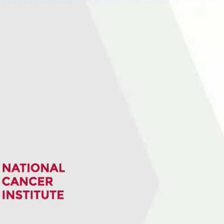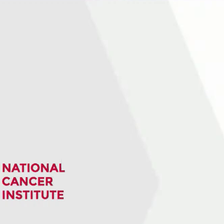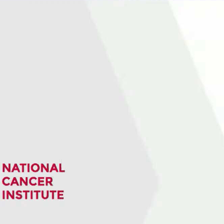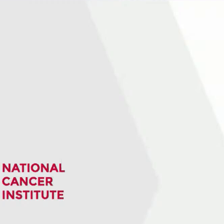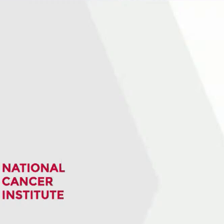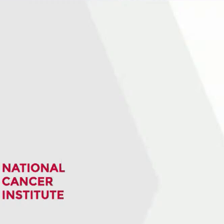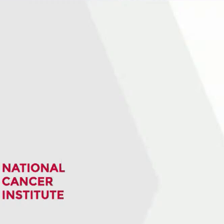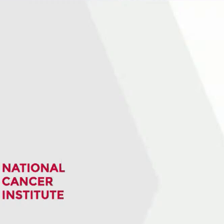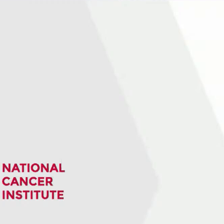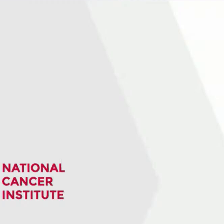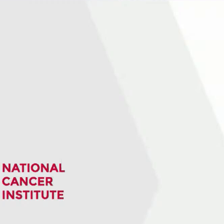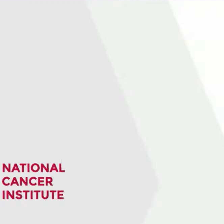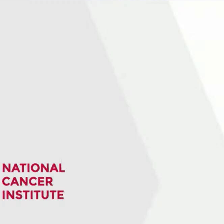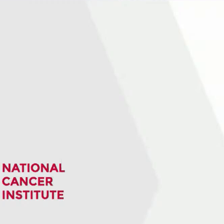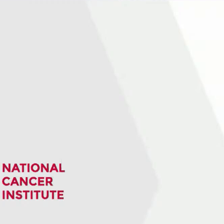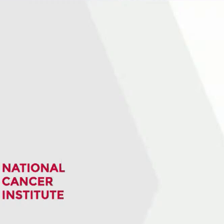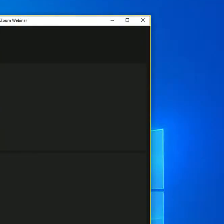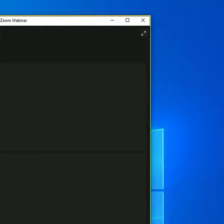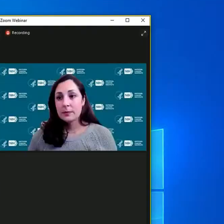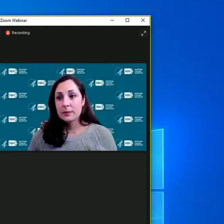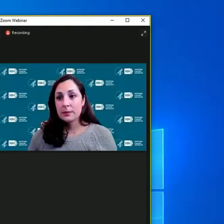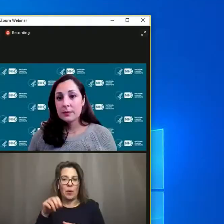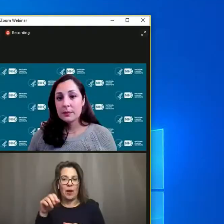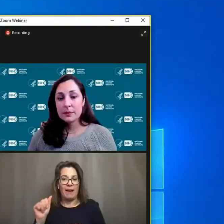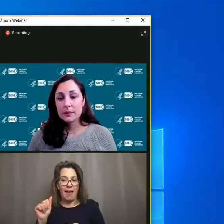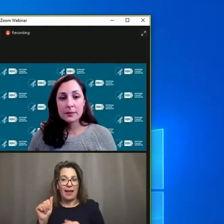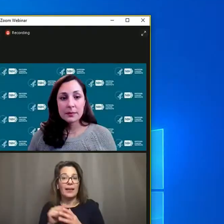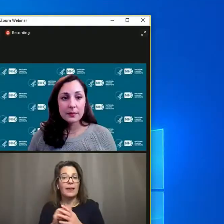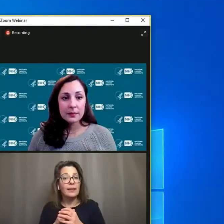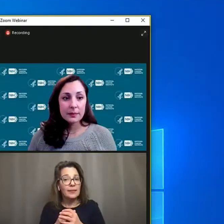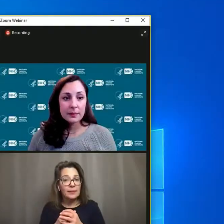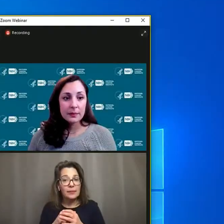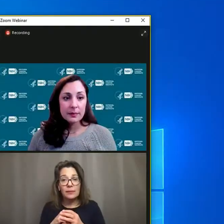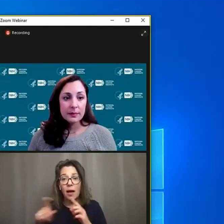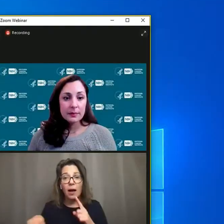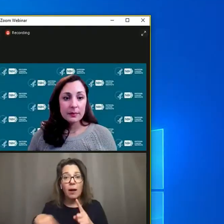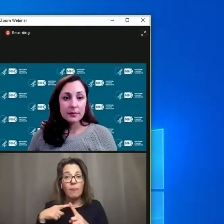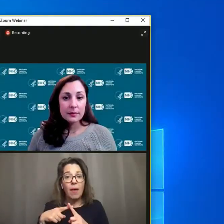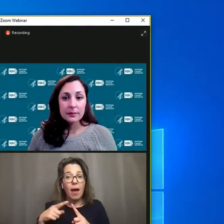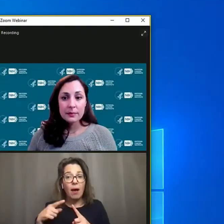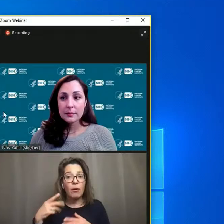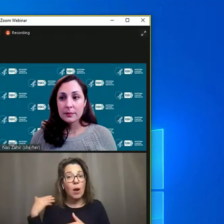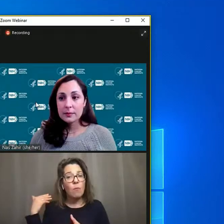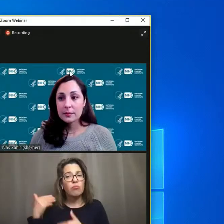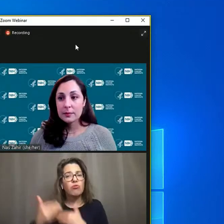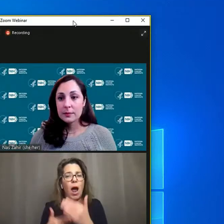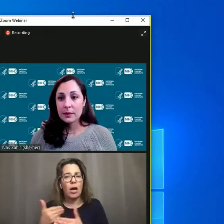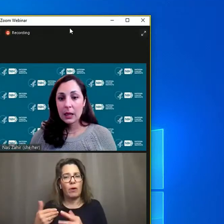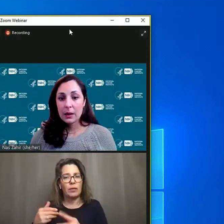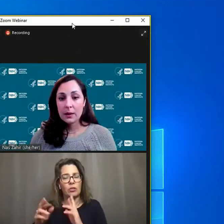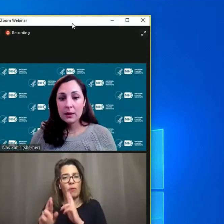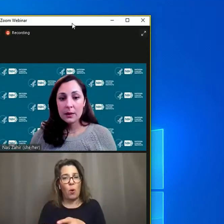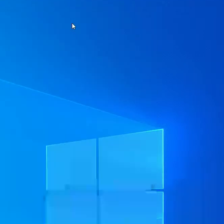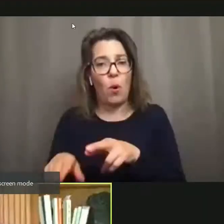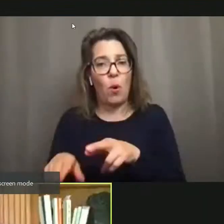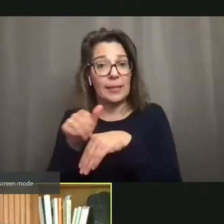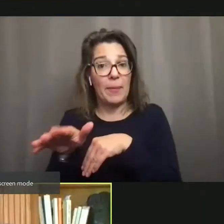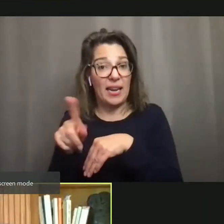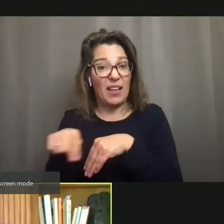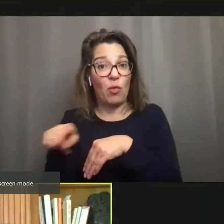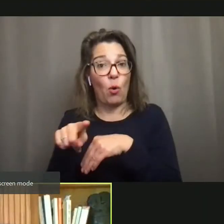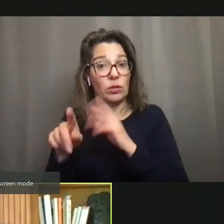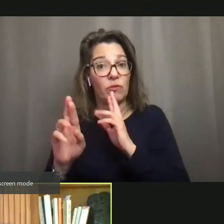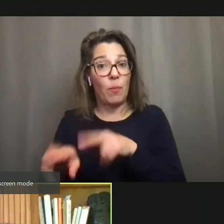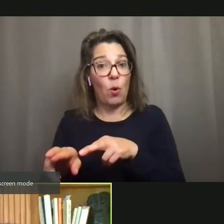so I'll try to get through these as quickly as possible. So regarding progress reports and submitting progress reports